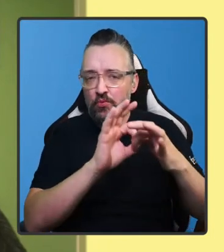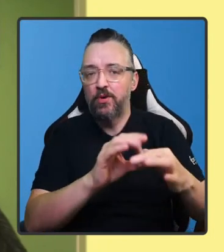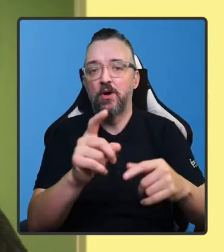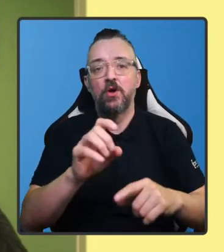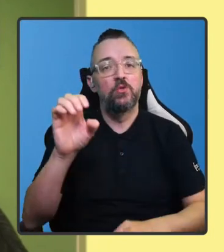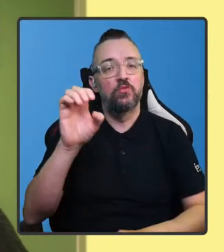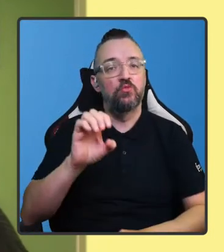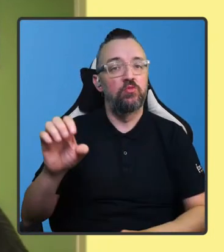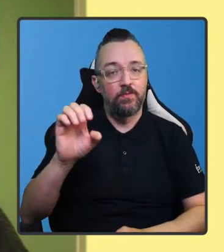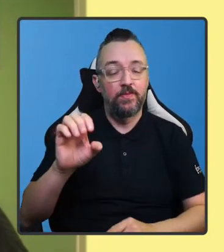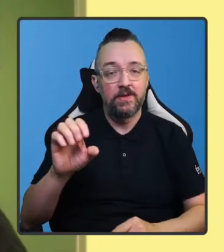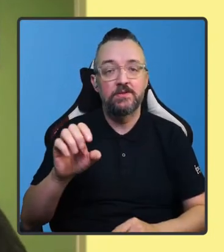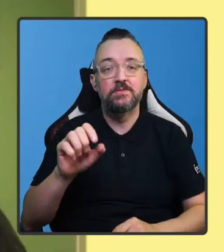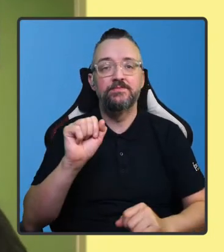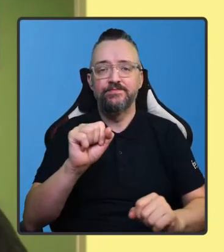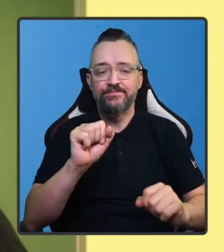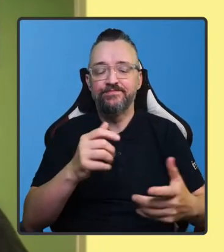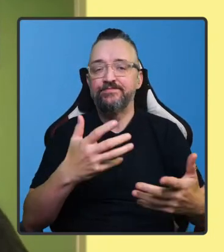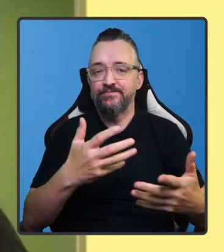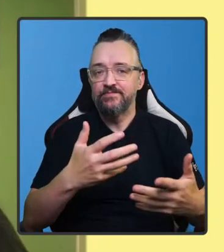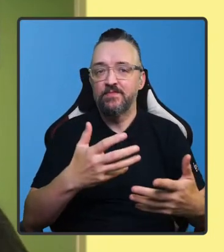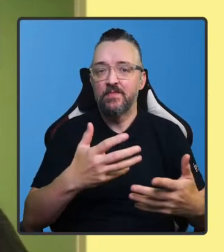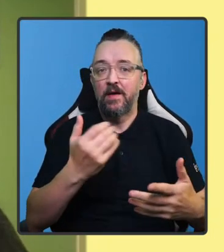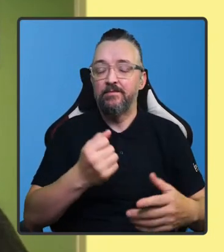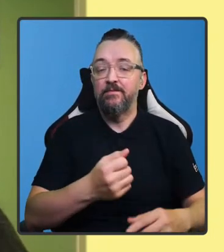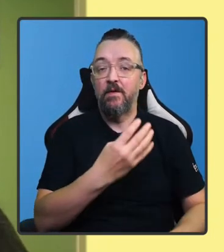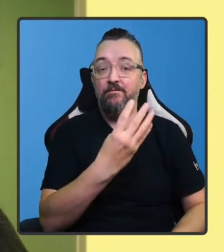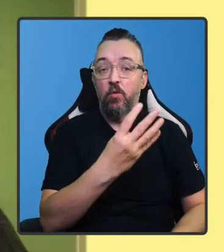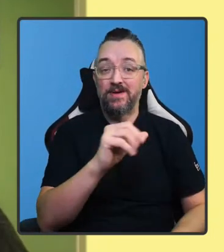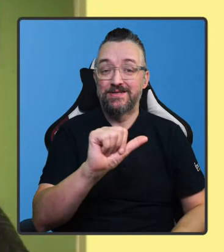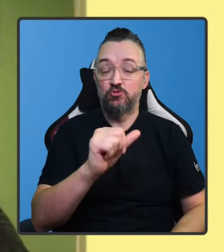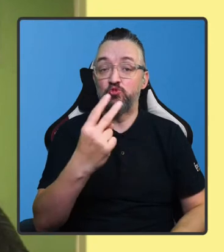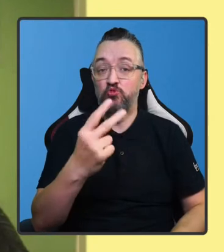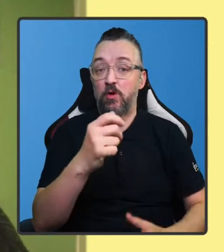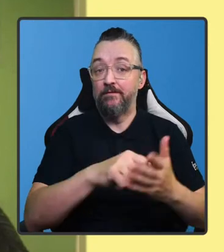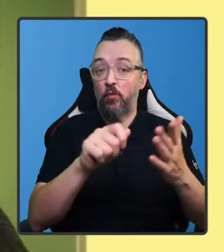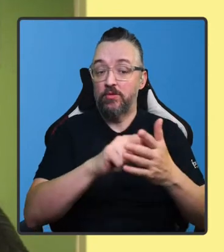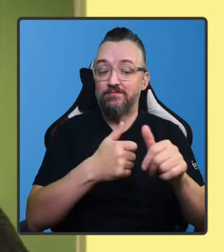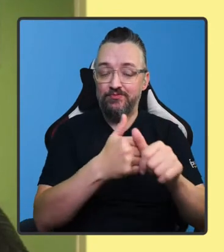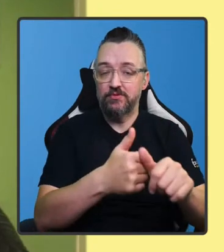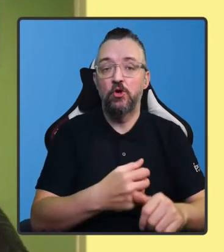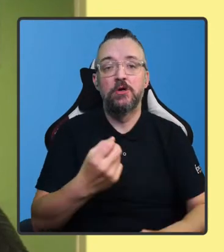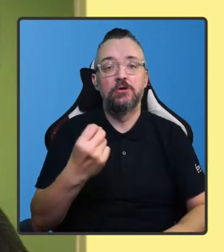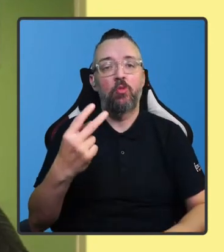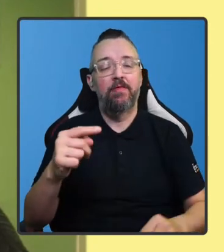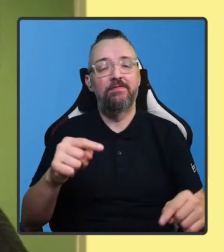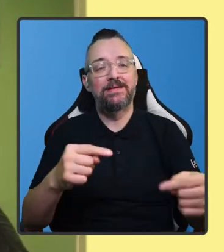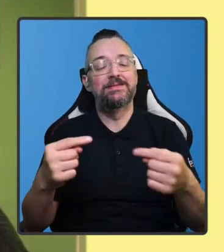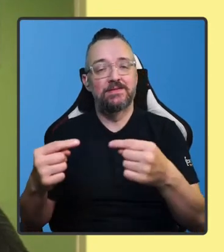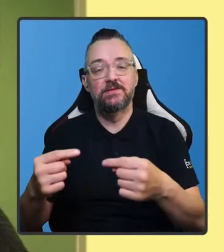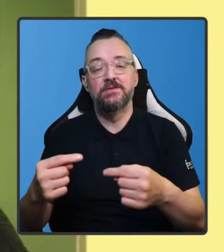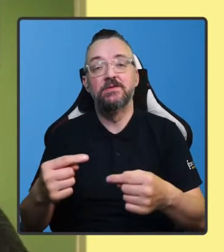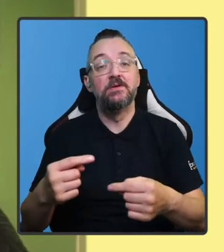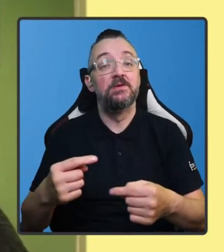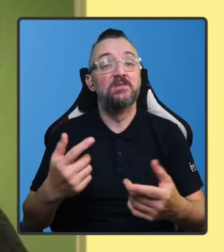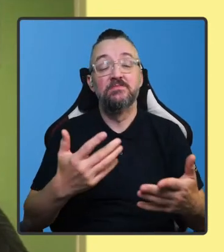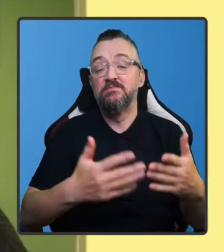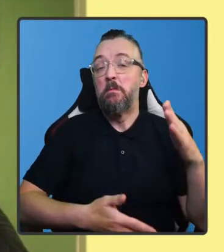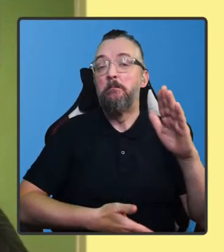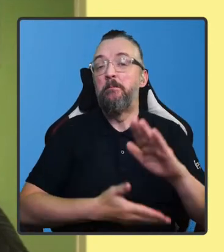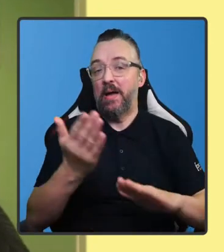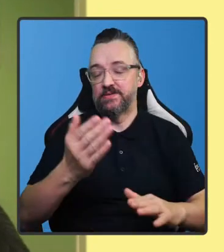its Institutions, with 462 votes for and 12 against, the resolution passes